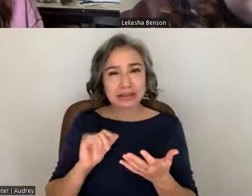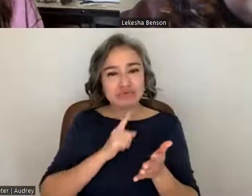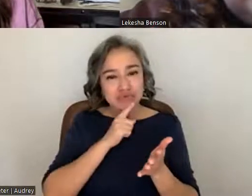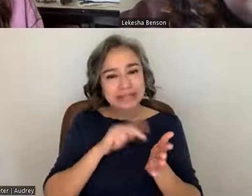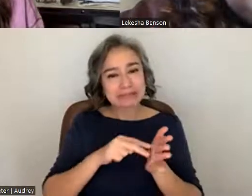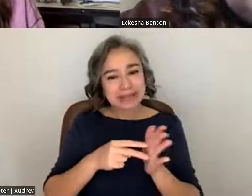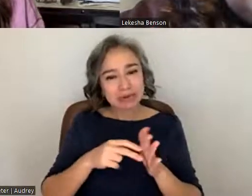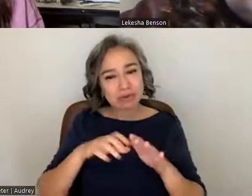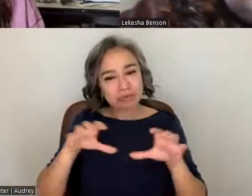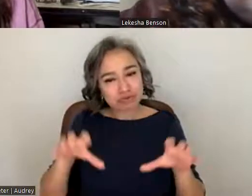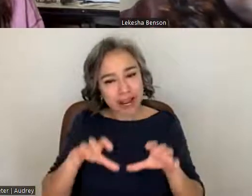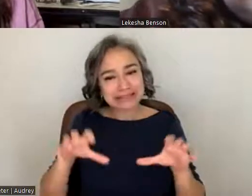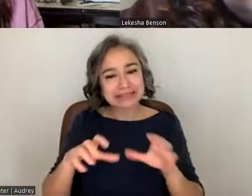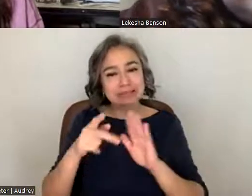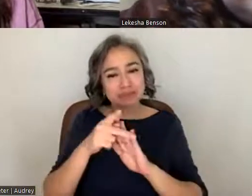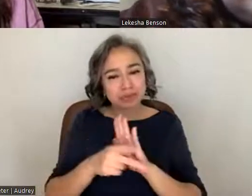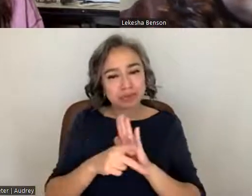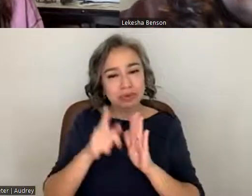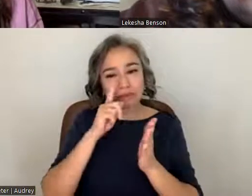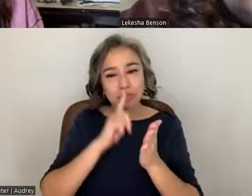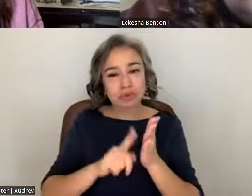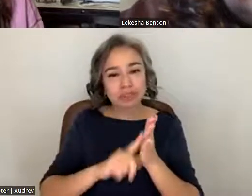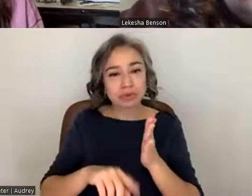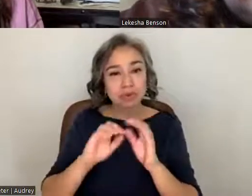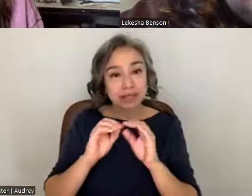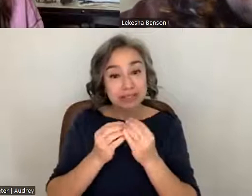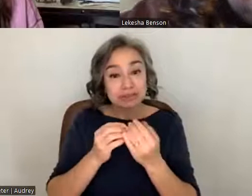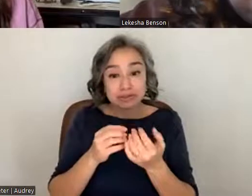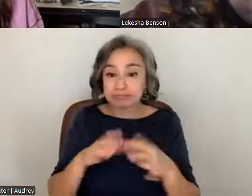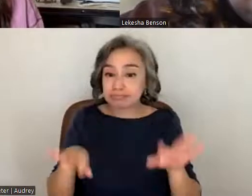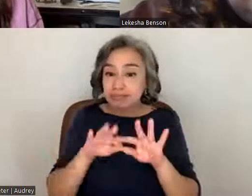and principles for research organizations to consider.